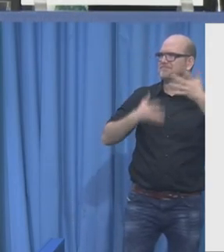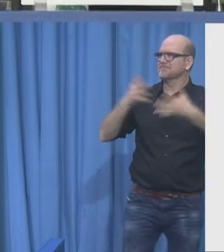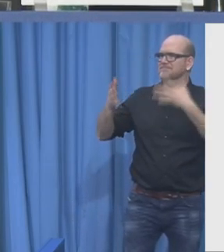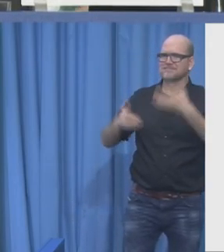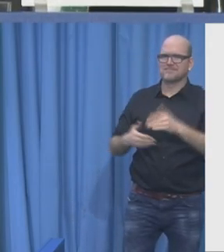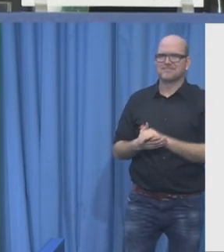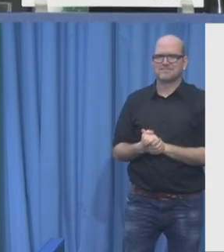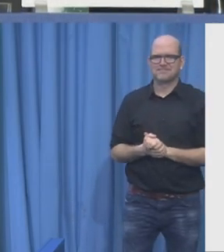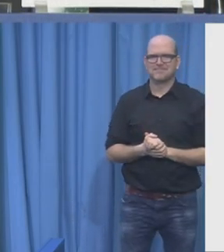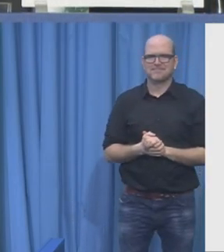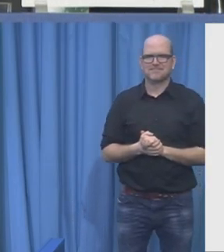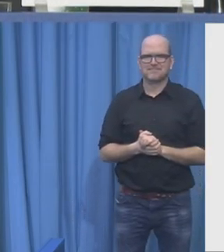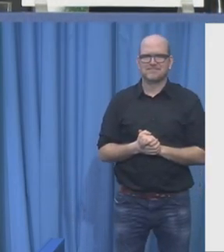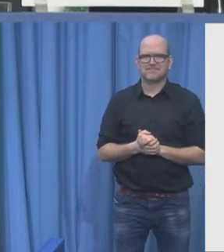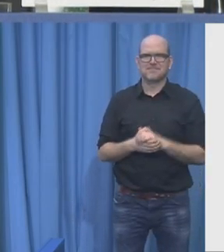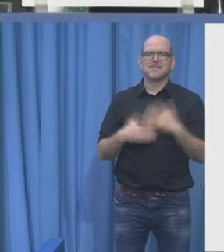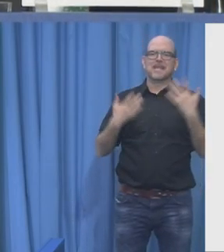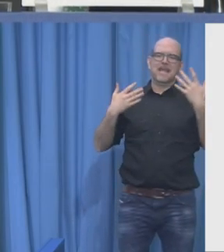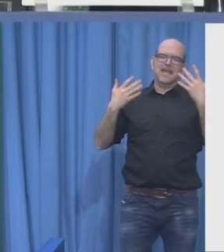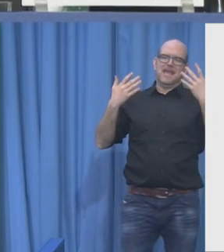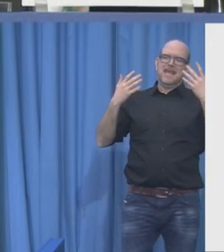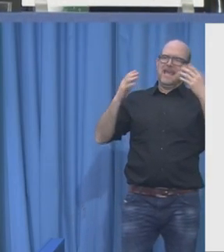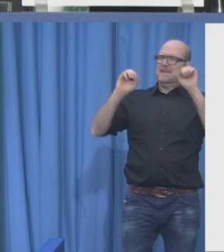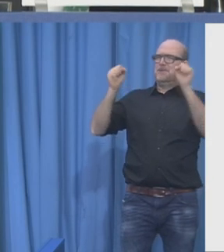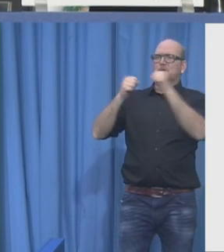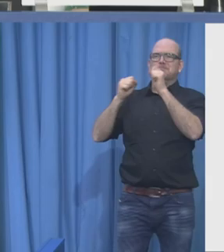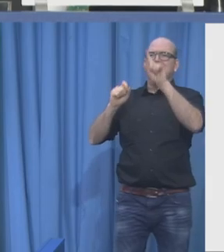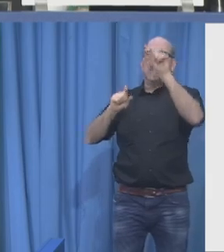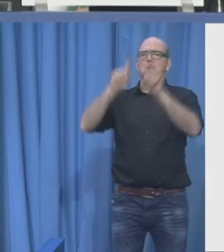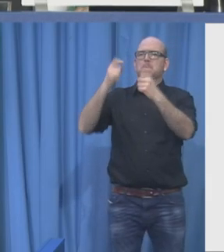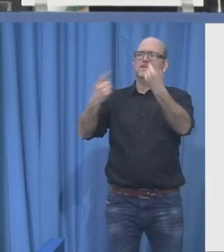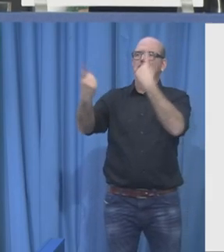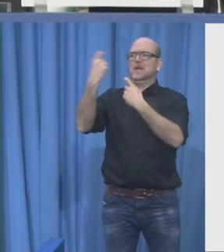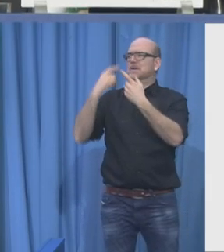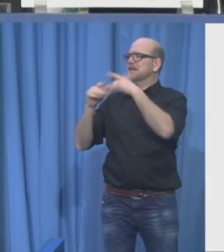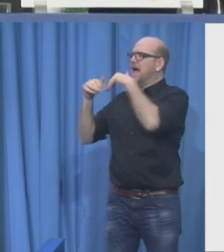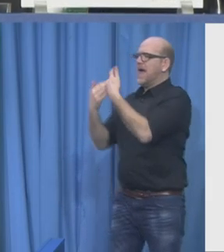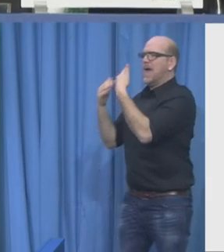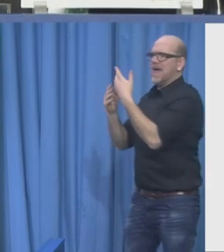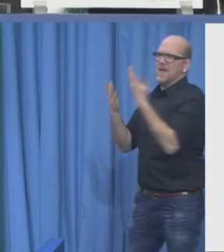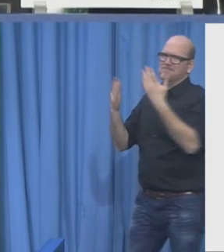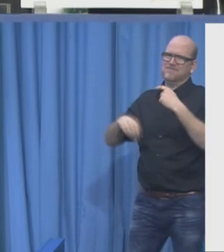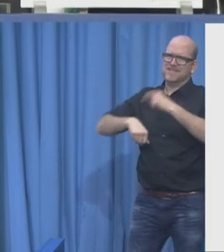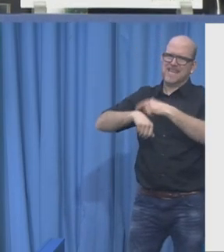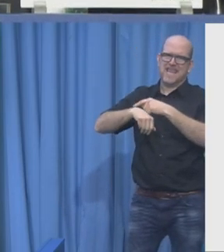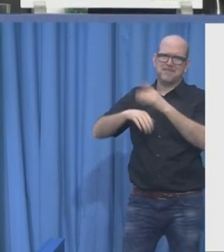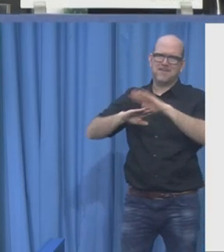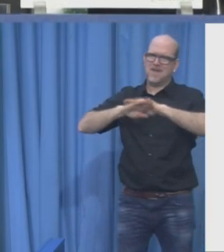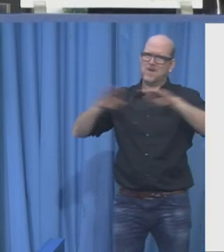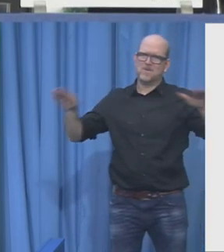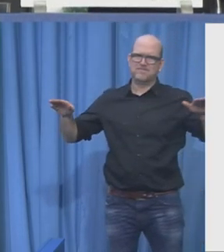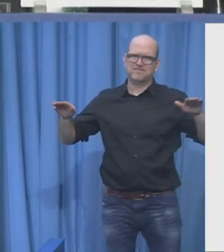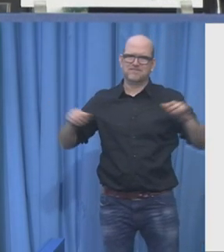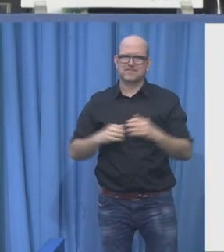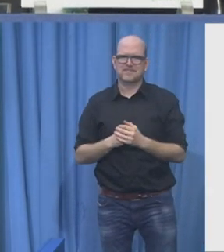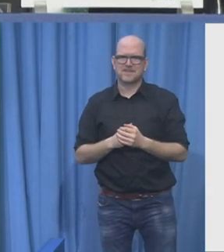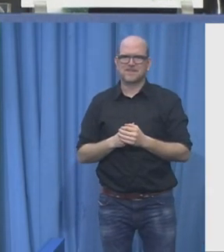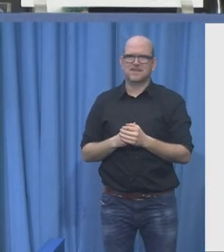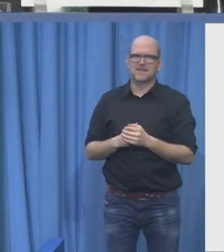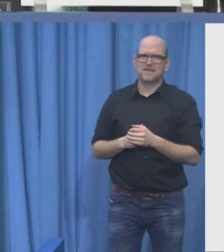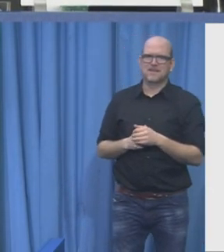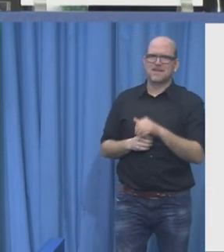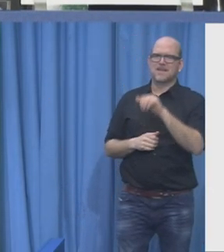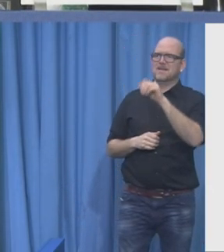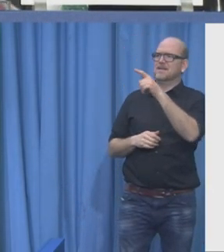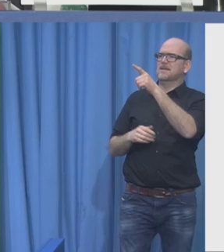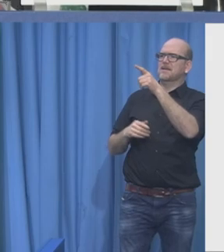we are on overtime. So there were a lot of excellent examples. Thank you also, Amadeh, for your great intervention.